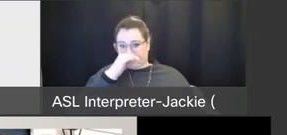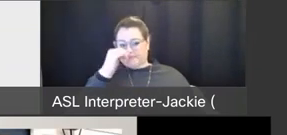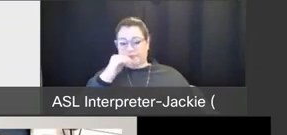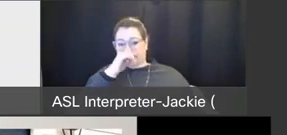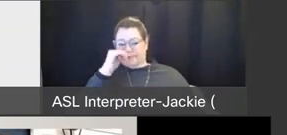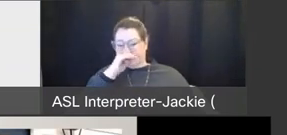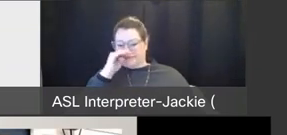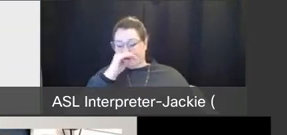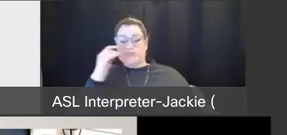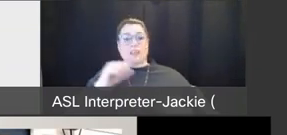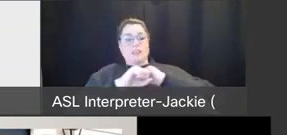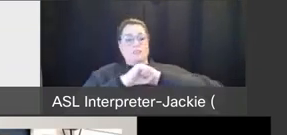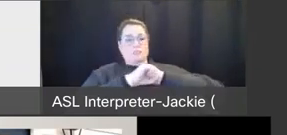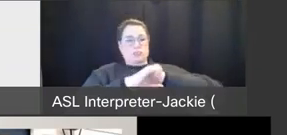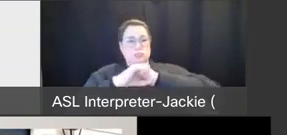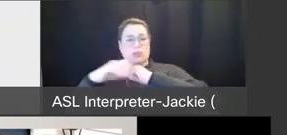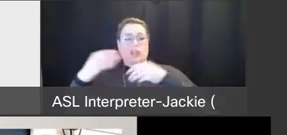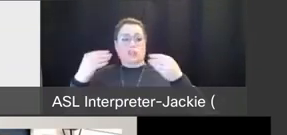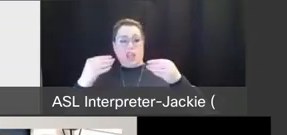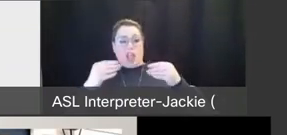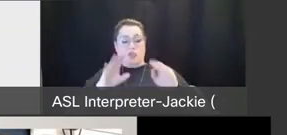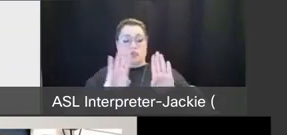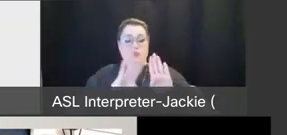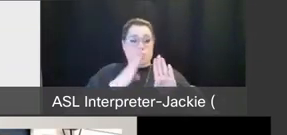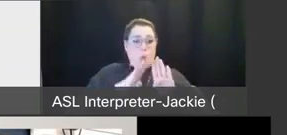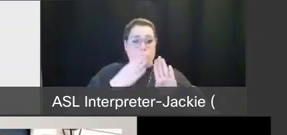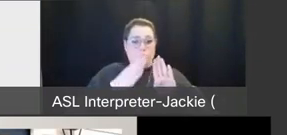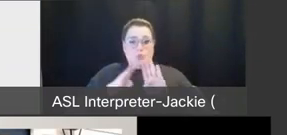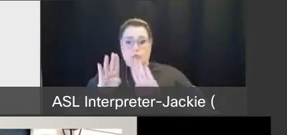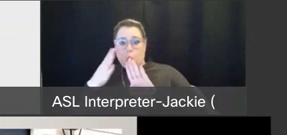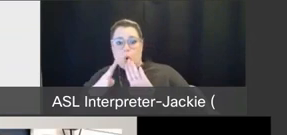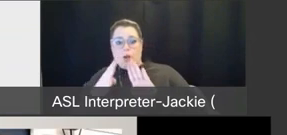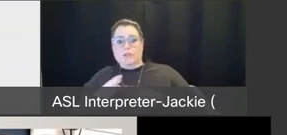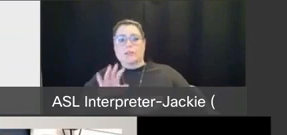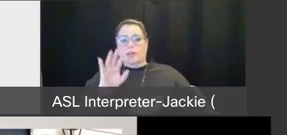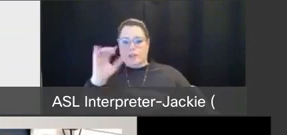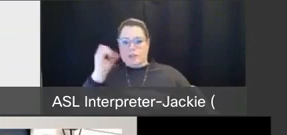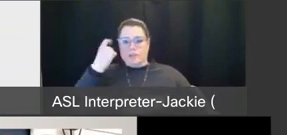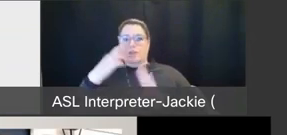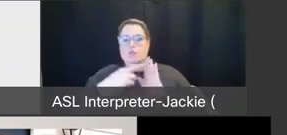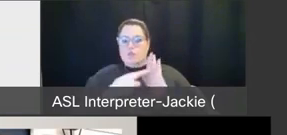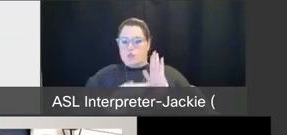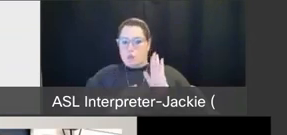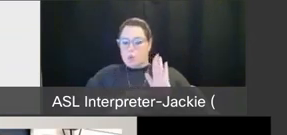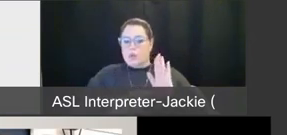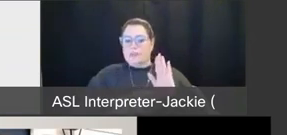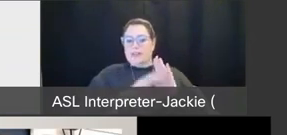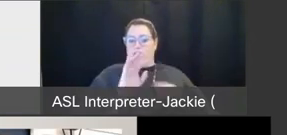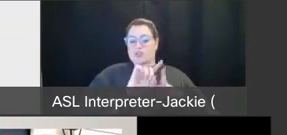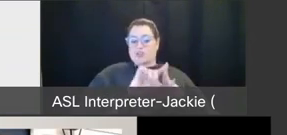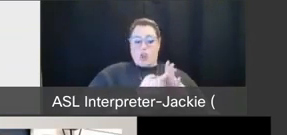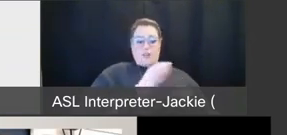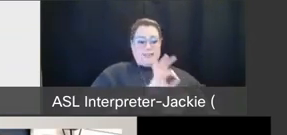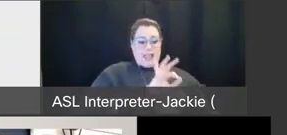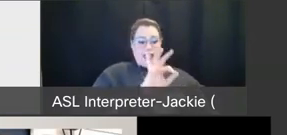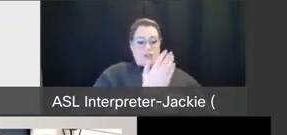They're only allowed to come knocking on your door between 9 a.m. and sunset. If you don't want to deal with people who